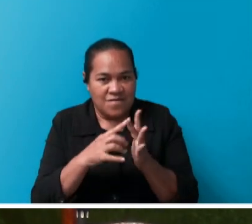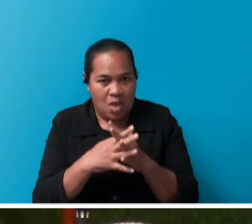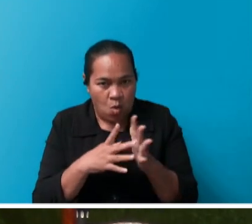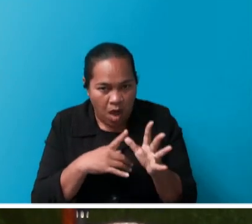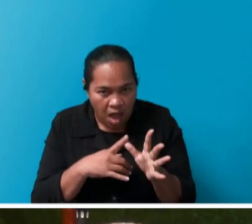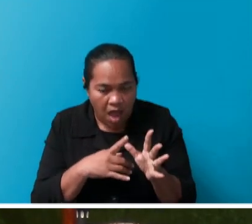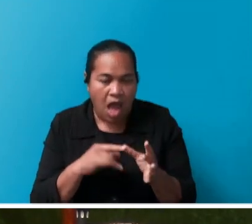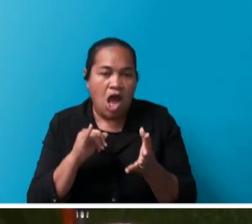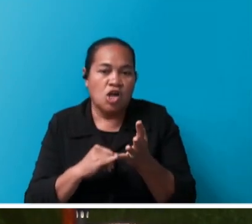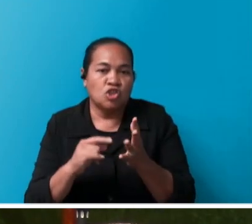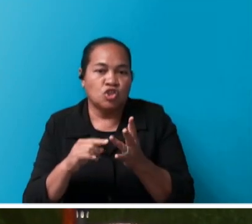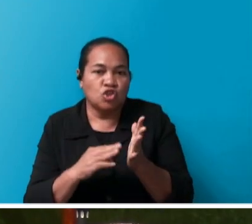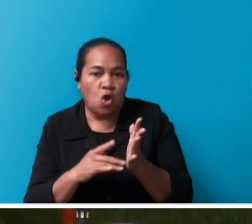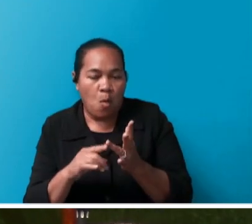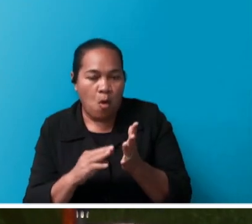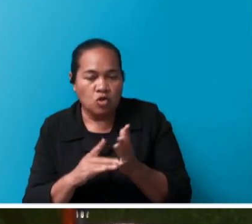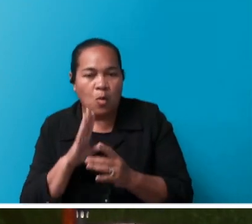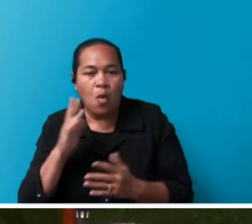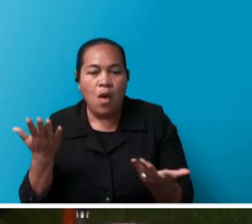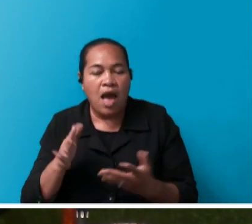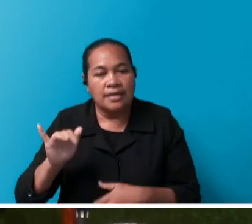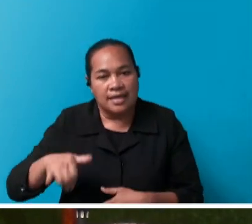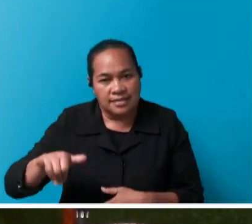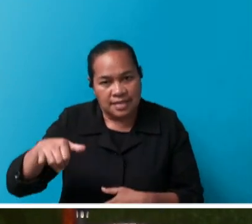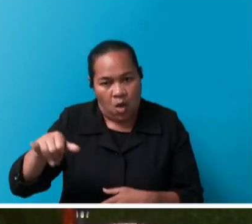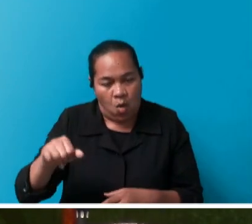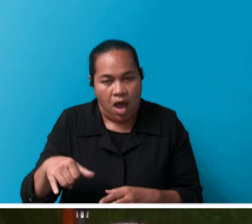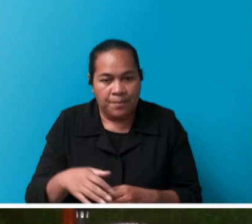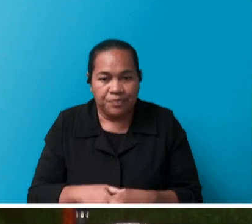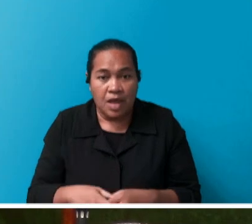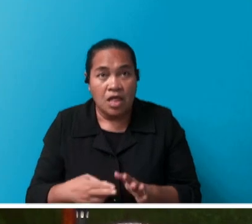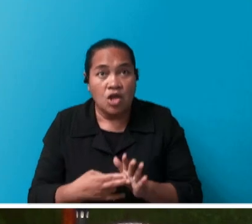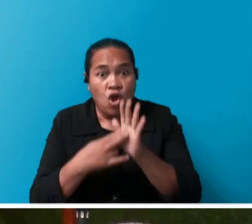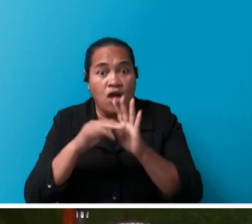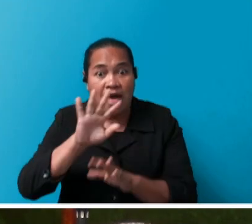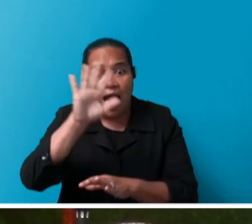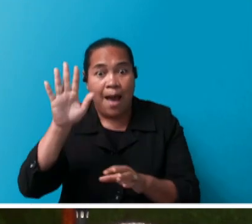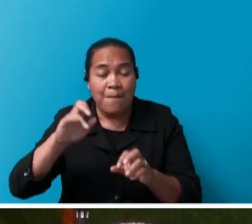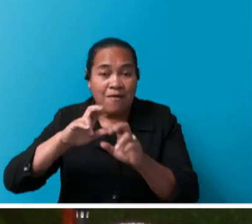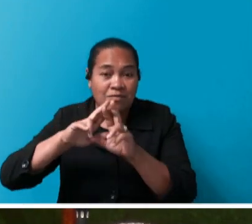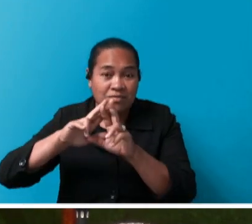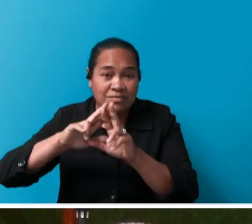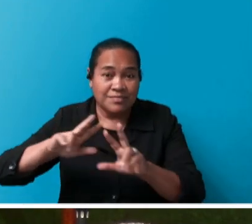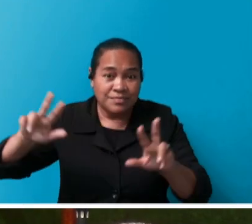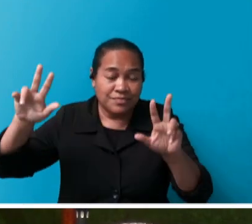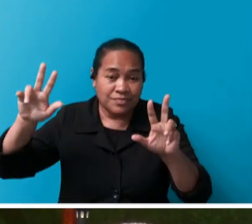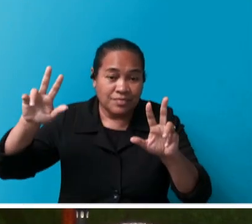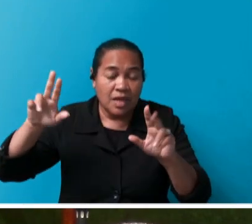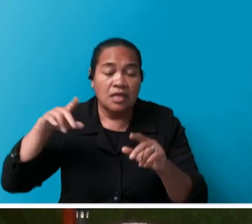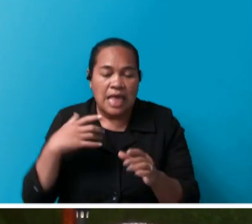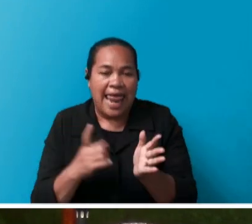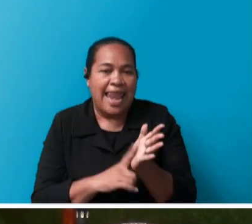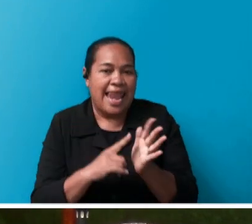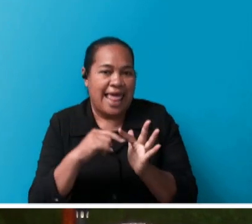nursing station in the Yasawa group. For the Northern Division, maintenance work is also scheduled for Lekutu Health